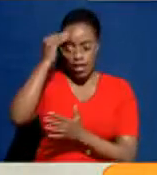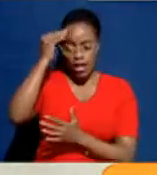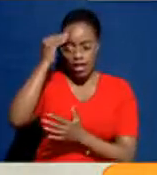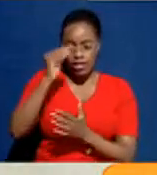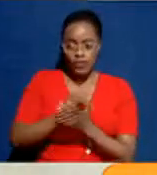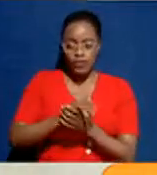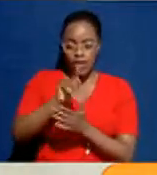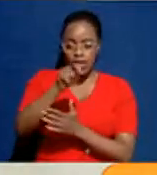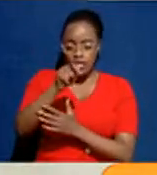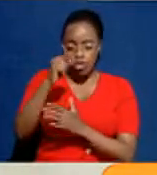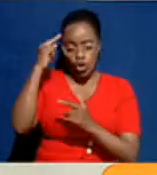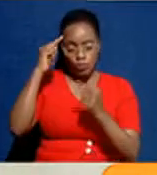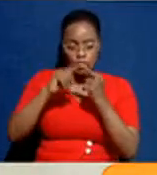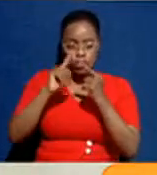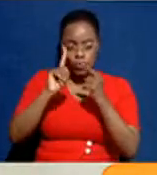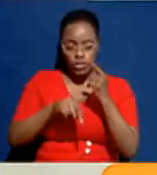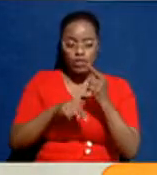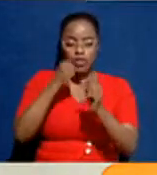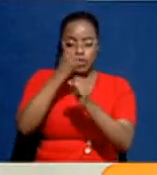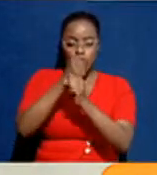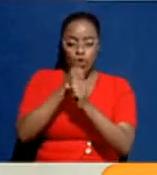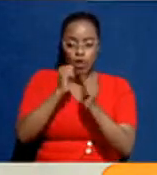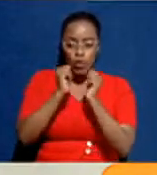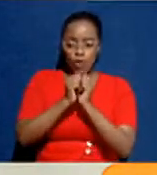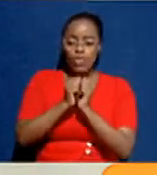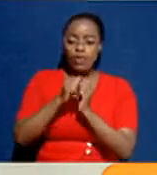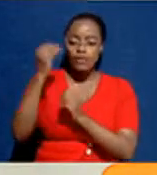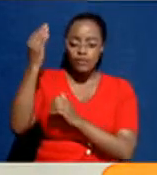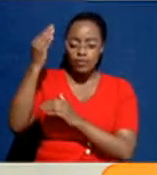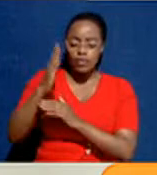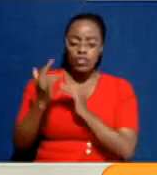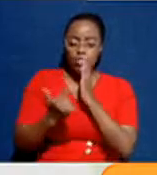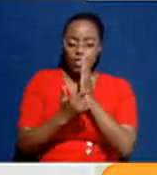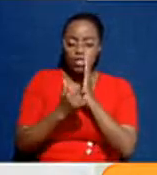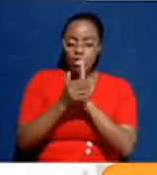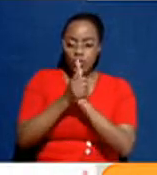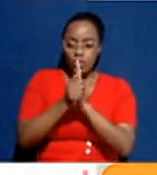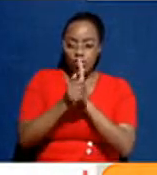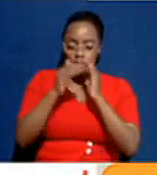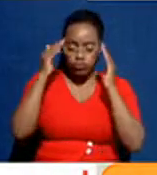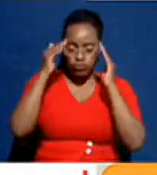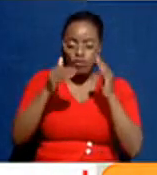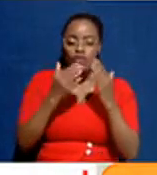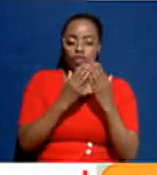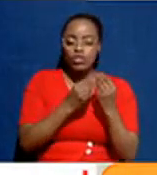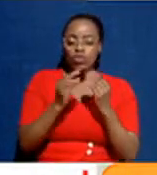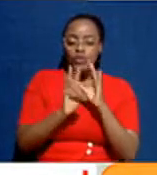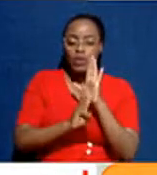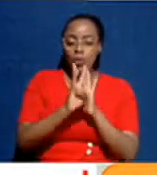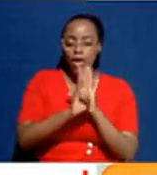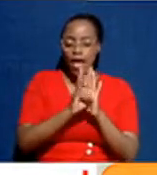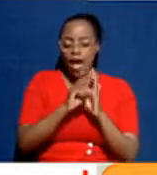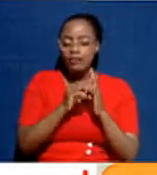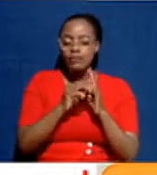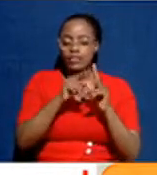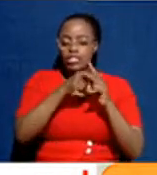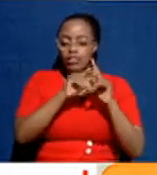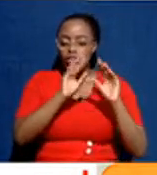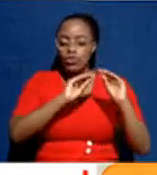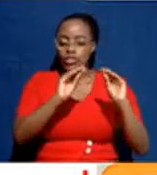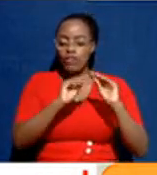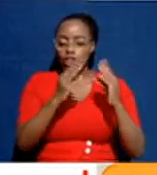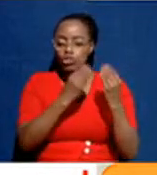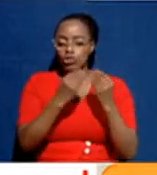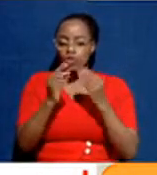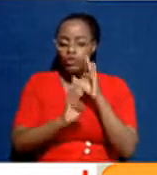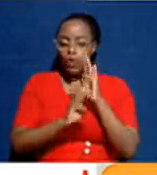key objective number one was to really work with faculty on technical skilling. So looking at software engineering fundamentals, how do you teach software